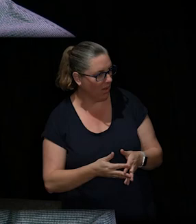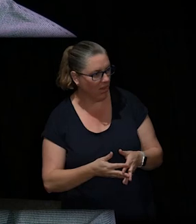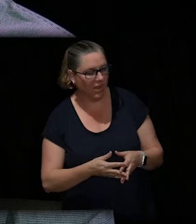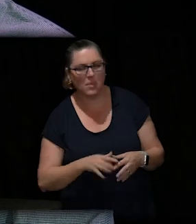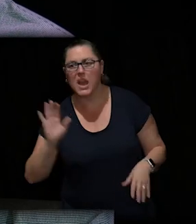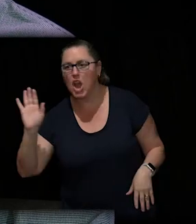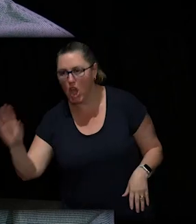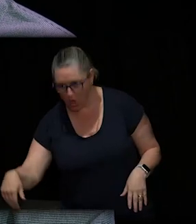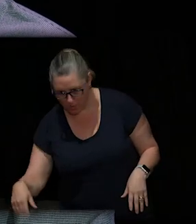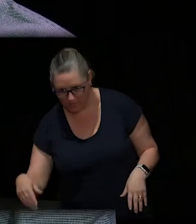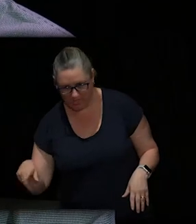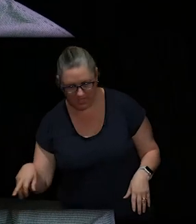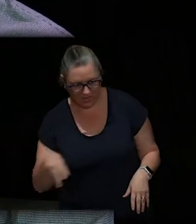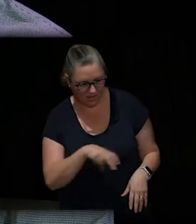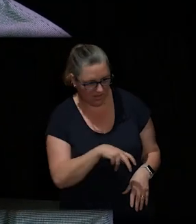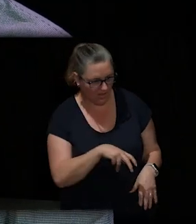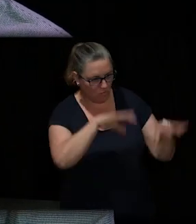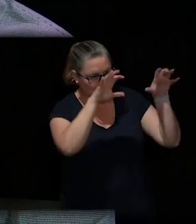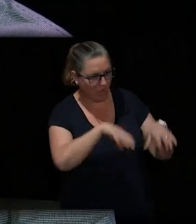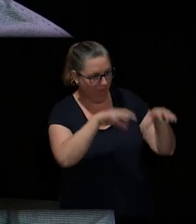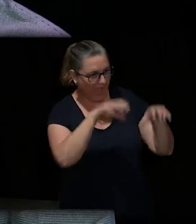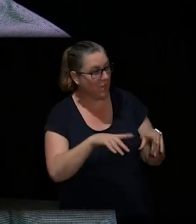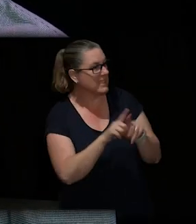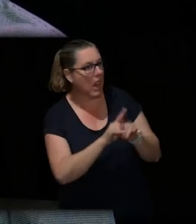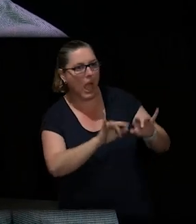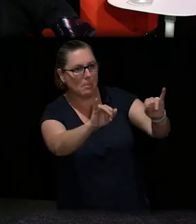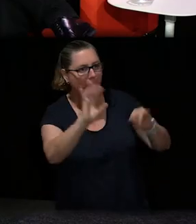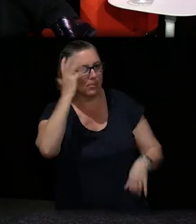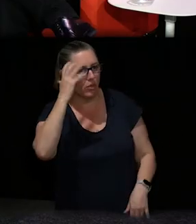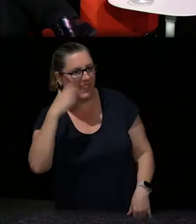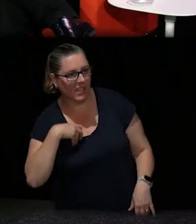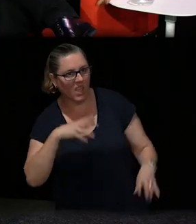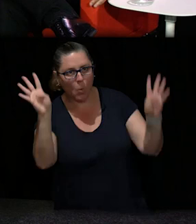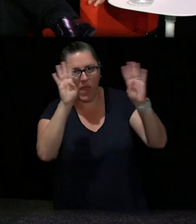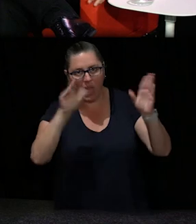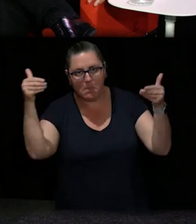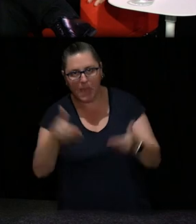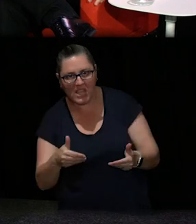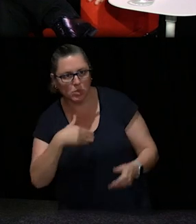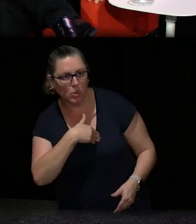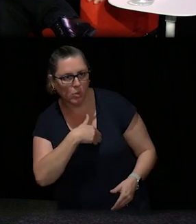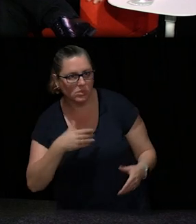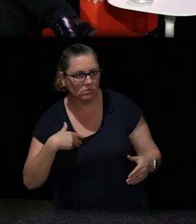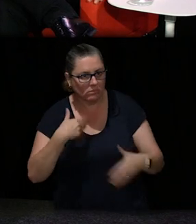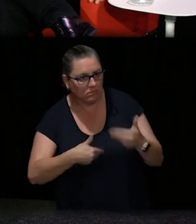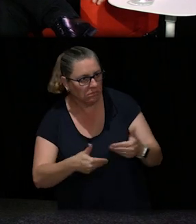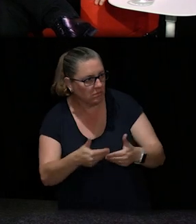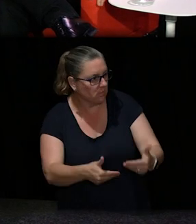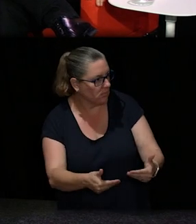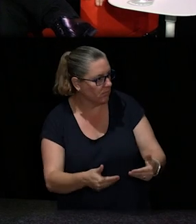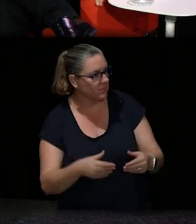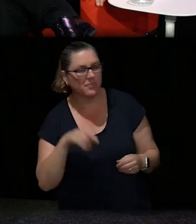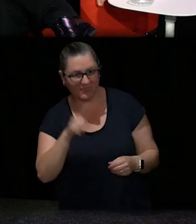little bit like we were in some corny movie where like the weather matches the mood, and it was all too much. But we get in, and we're back where we started the night